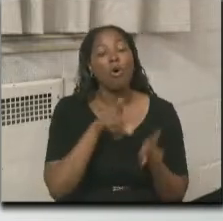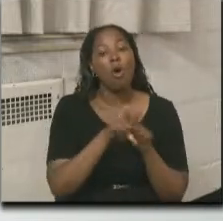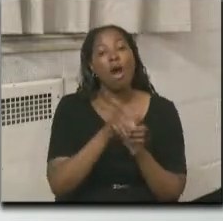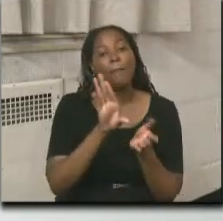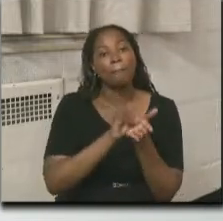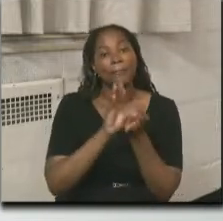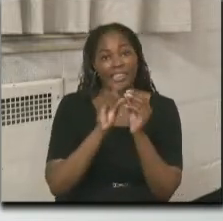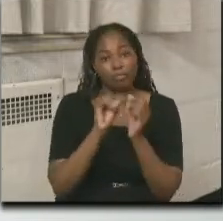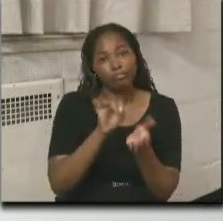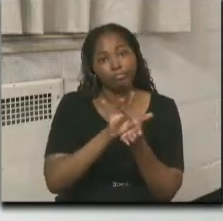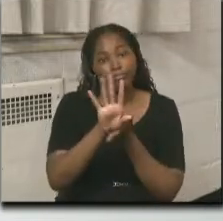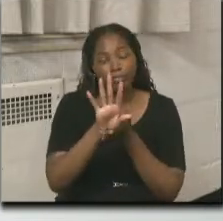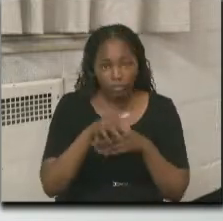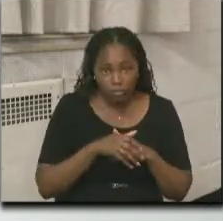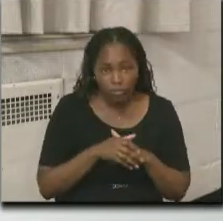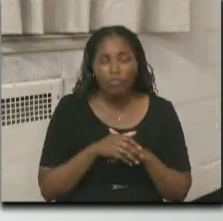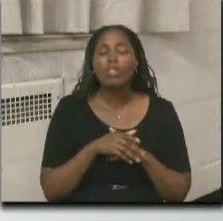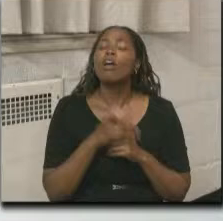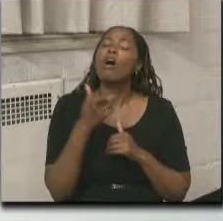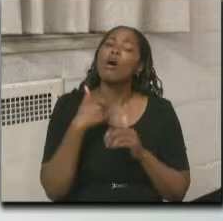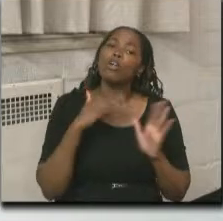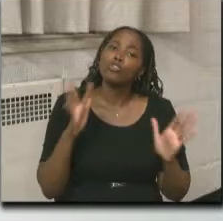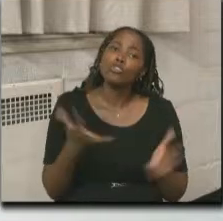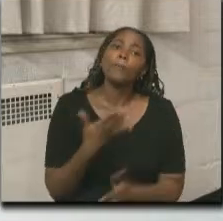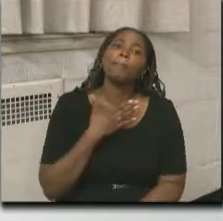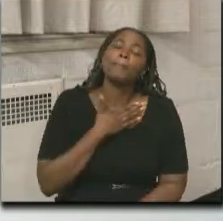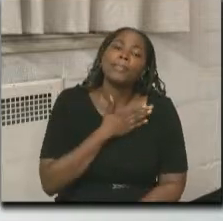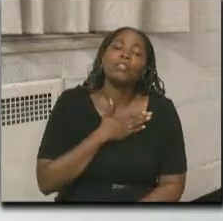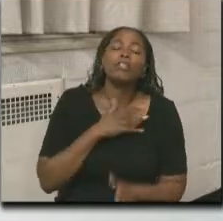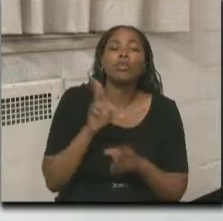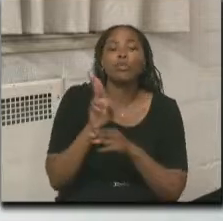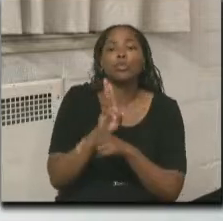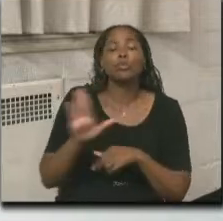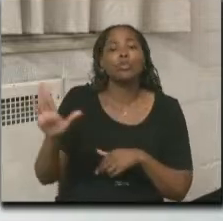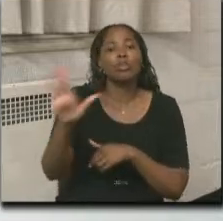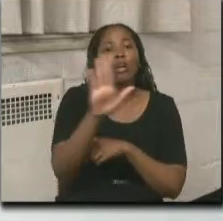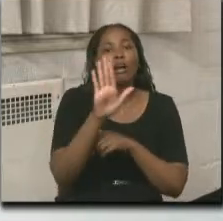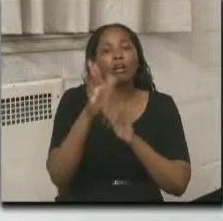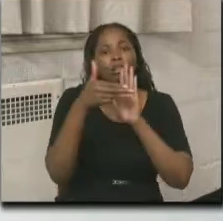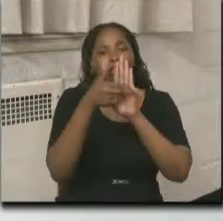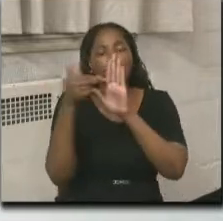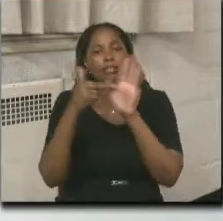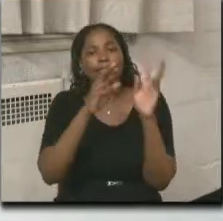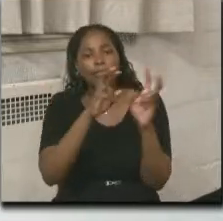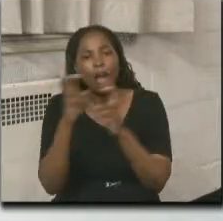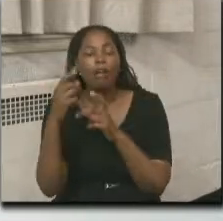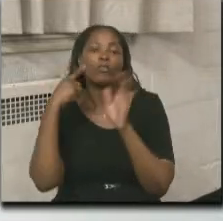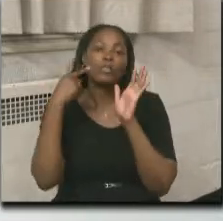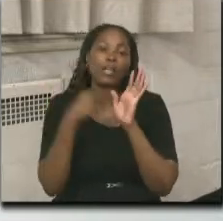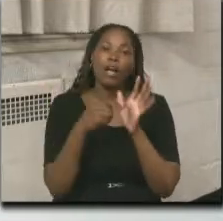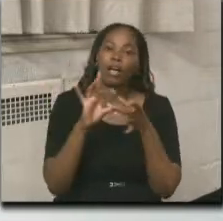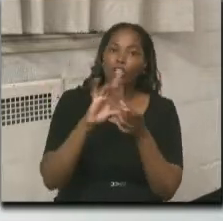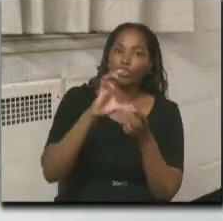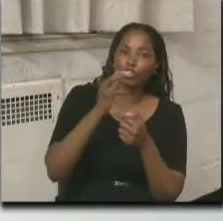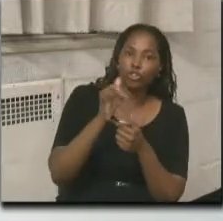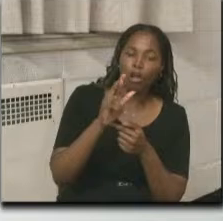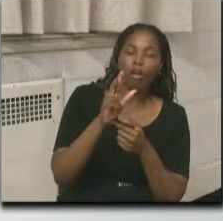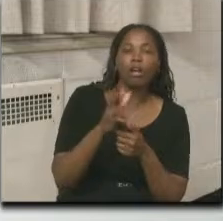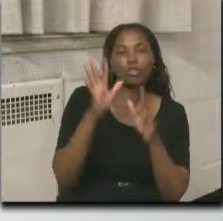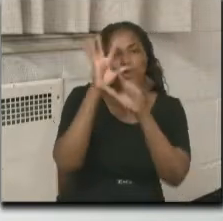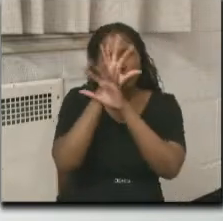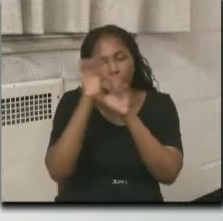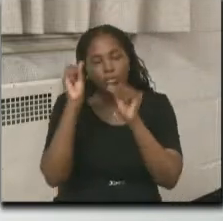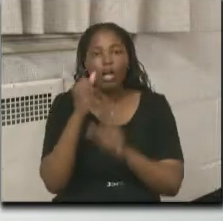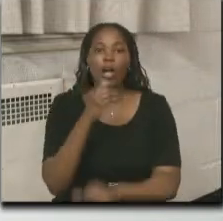use titles rather than names. For example, chair, board member, superintendent, principal, etc. There are 5